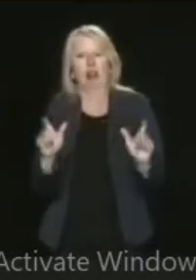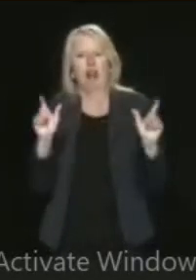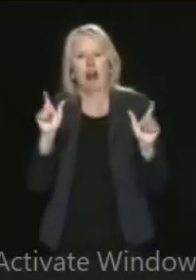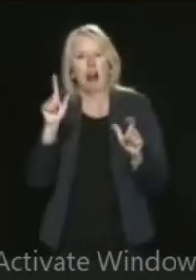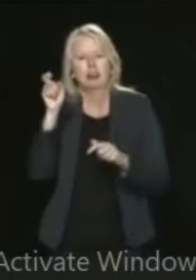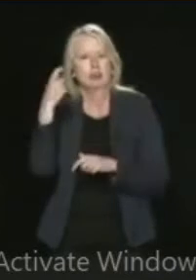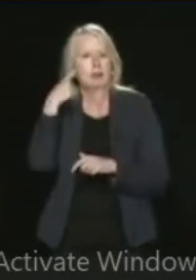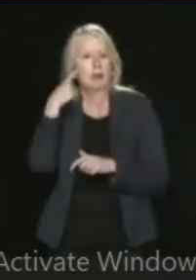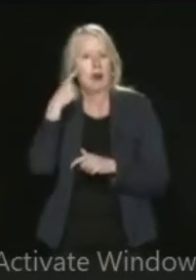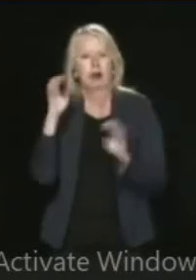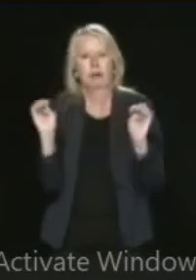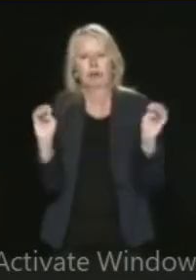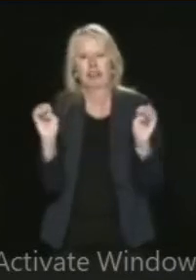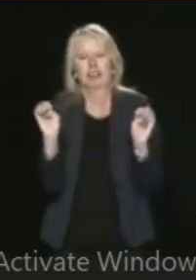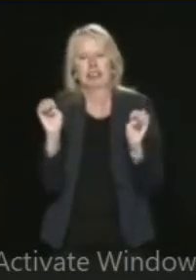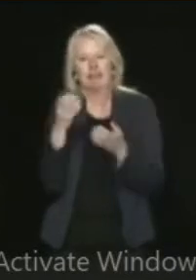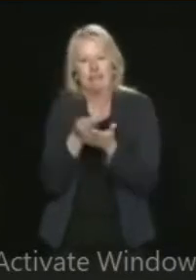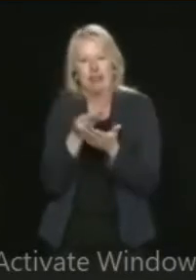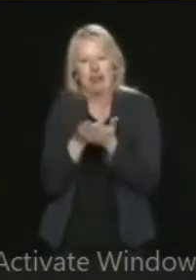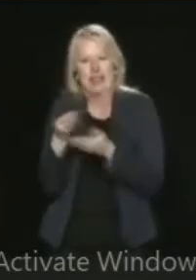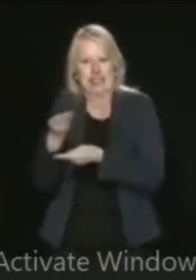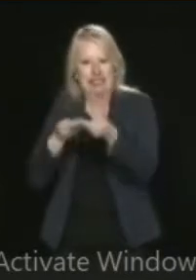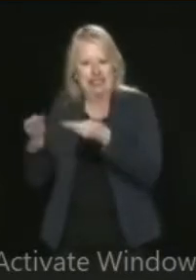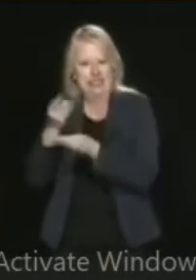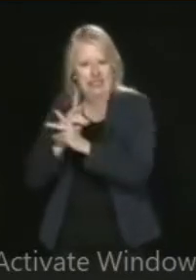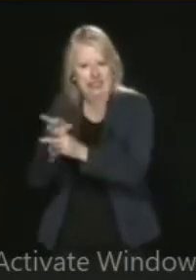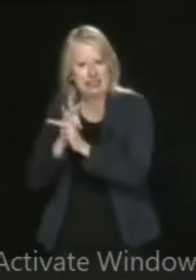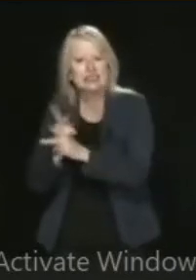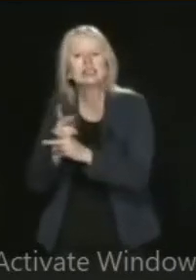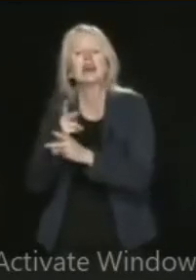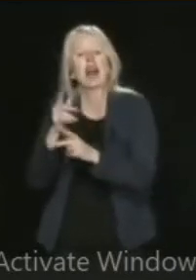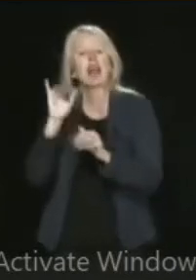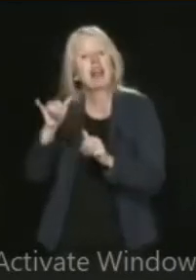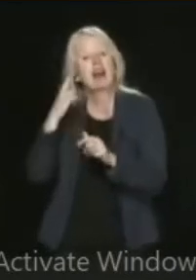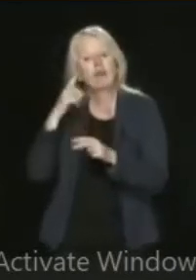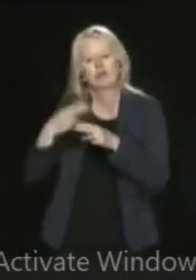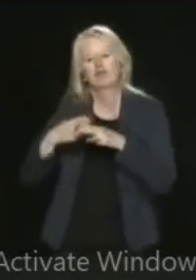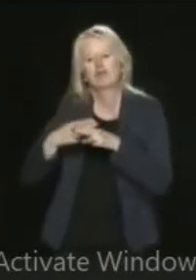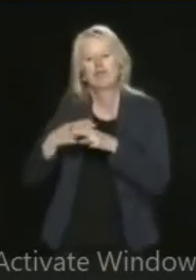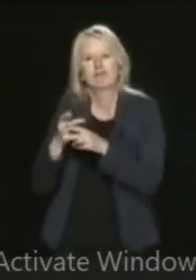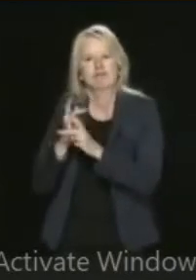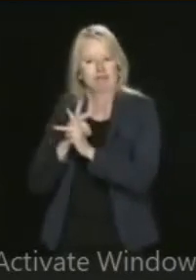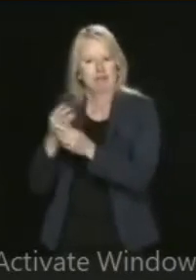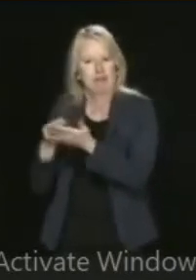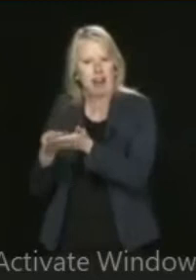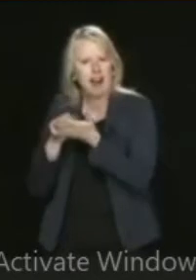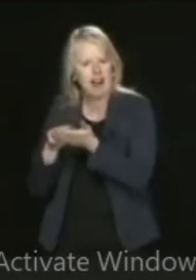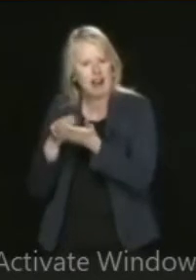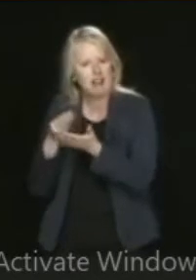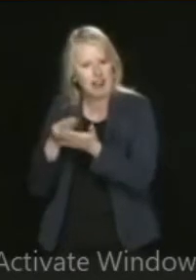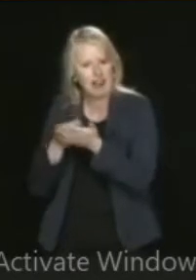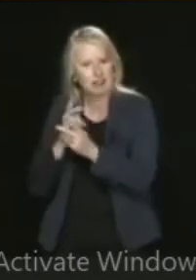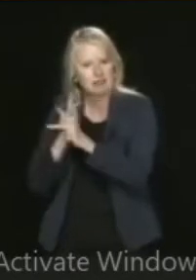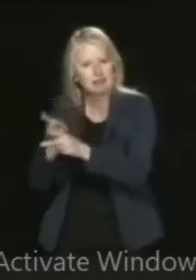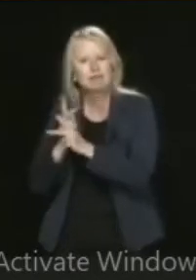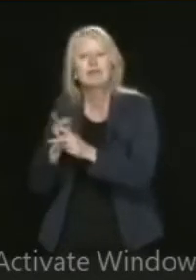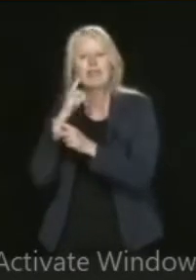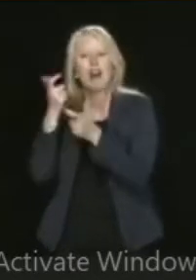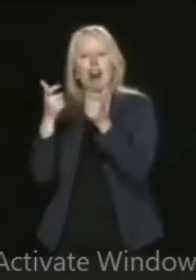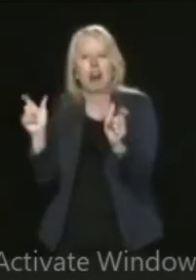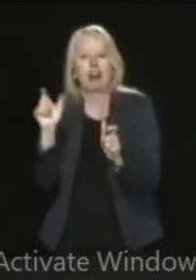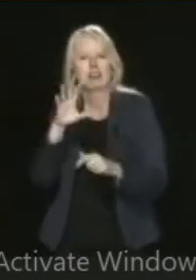emergency financing facility to provide bridge financing for our largest employers if they are unable to